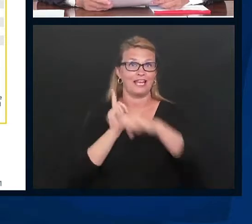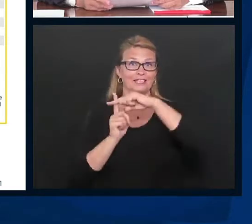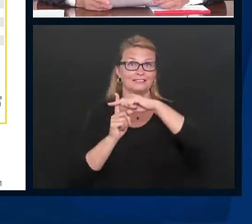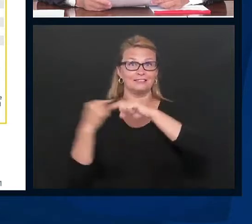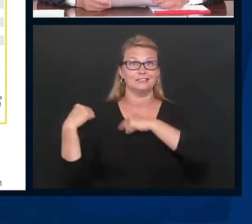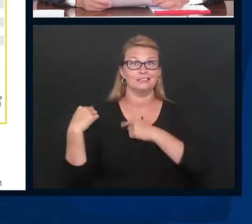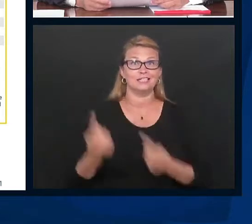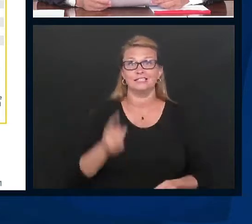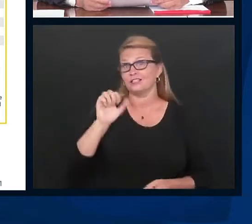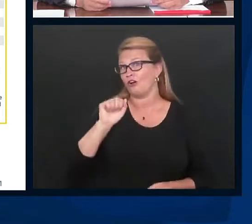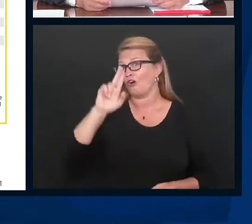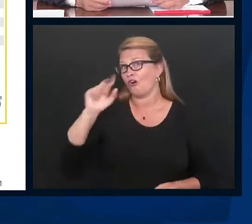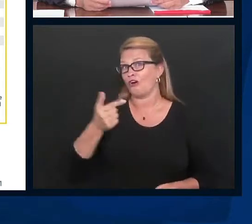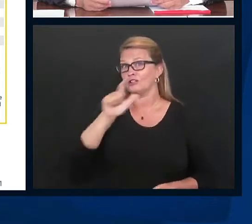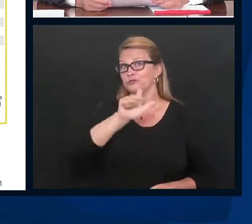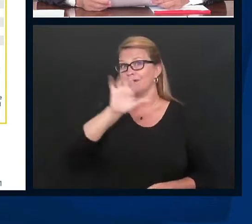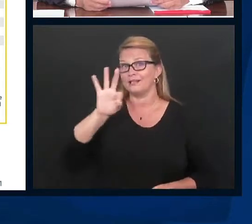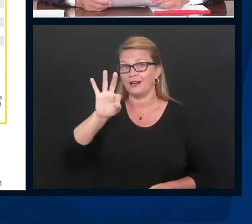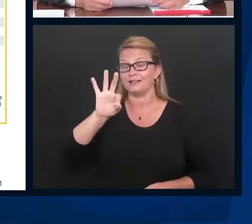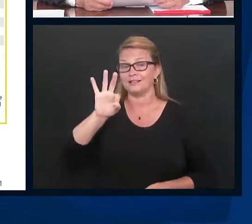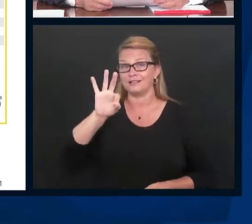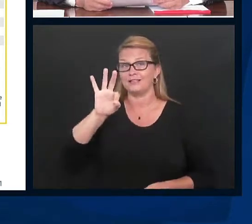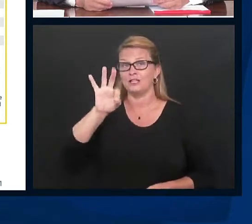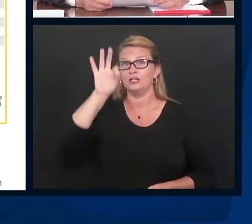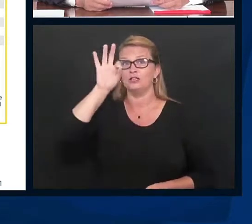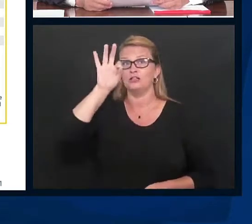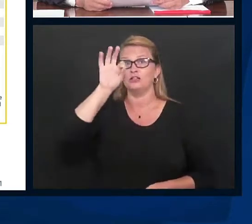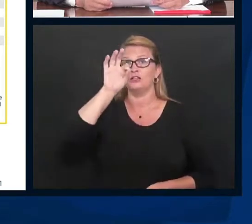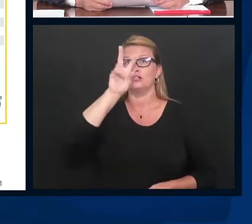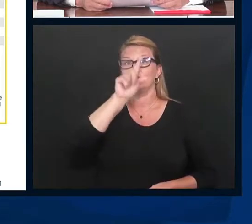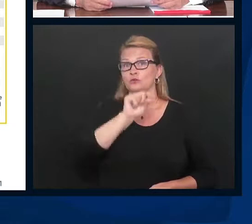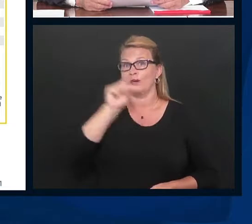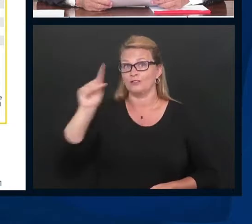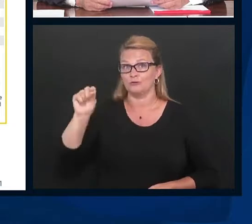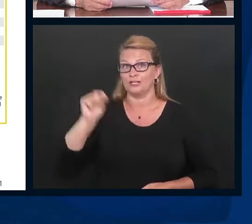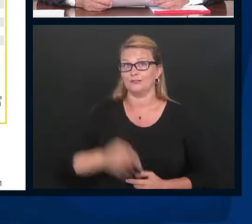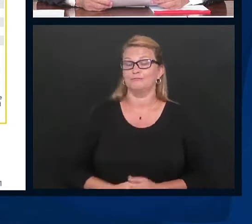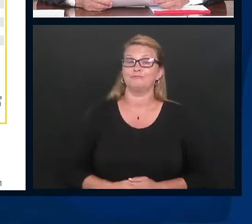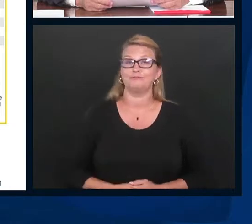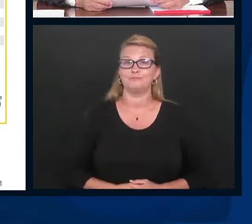since August the 29th of 2020.